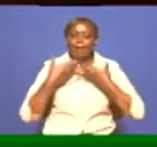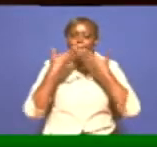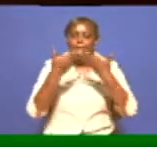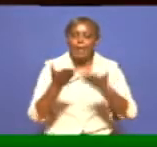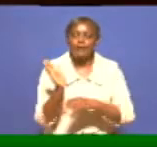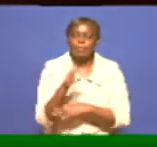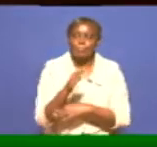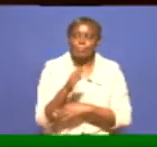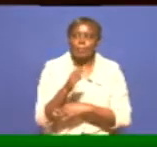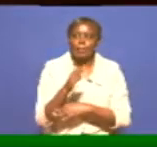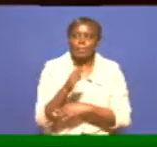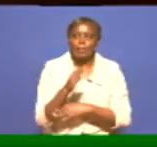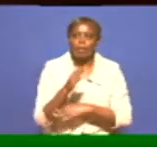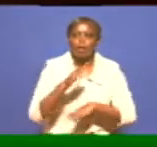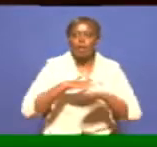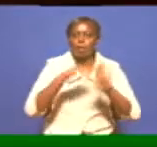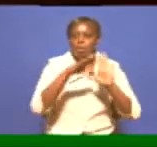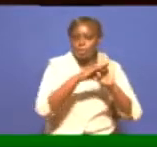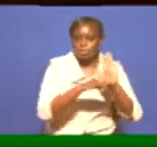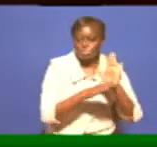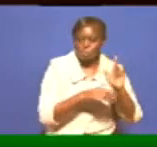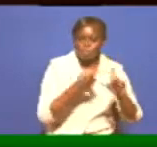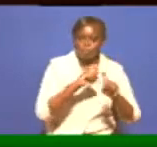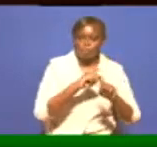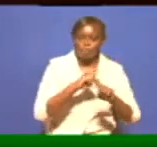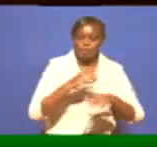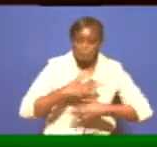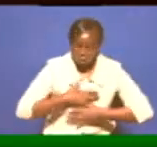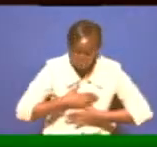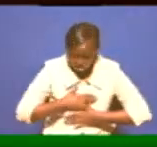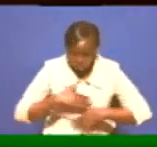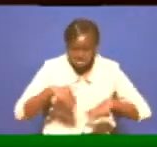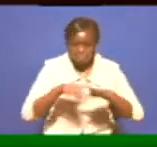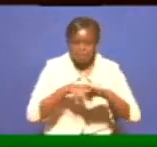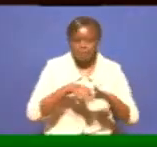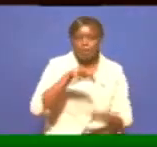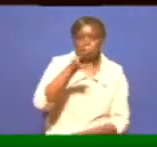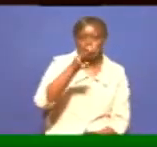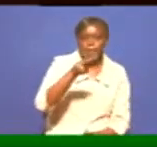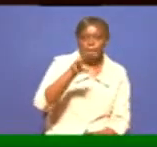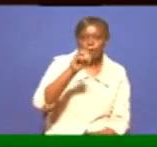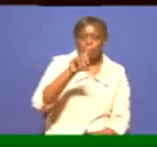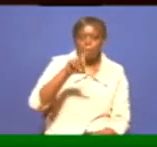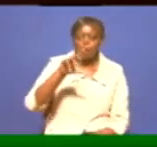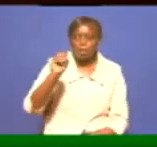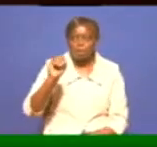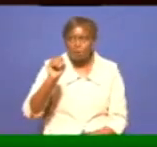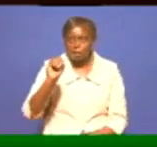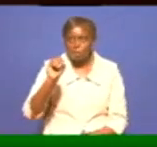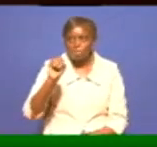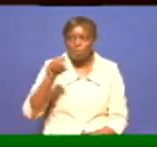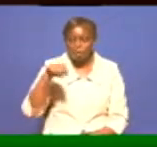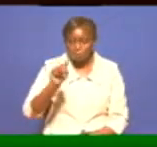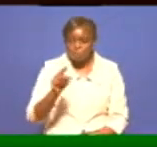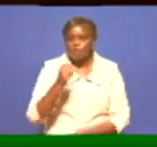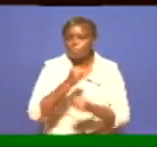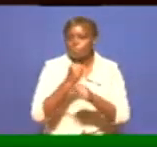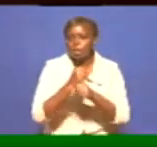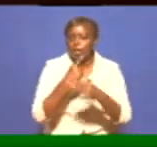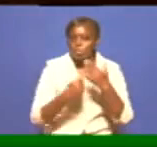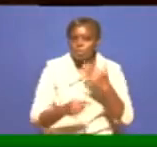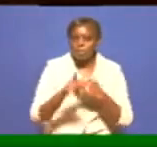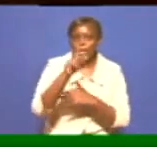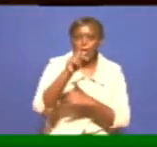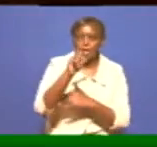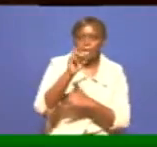the original statement by the member for Molo. Because what Honorable Keter has done is reignite a statement that had been